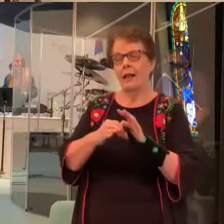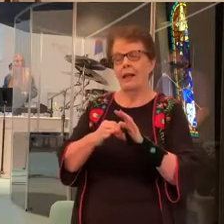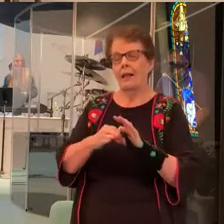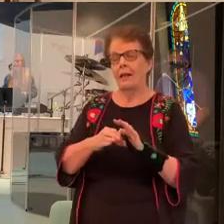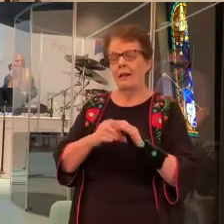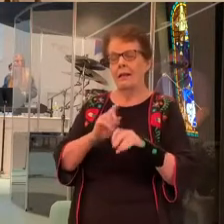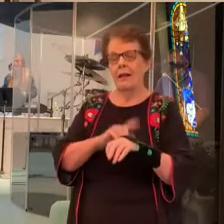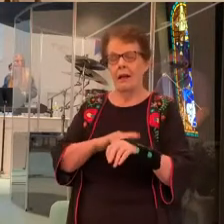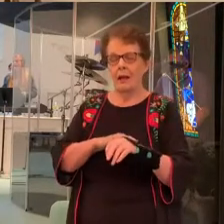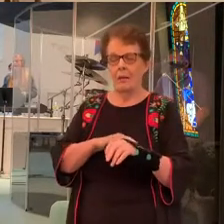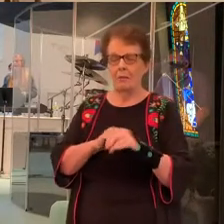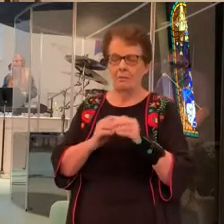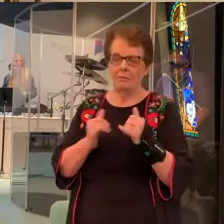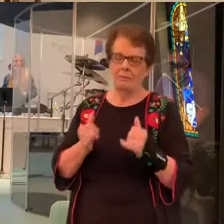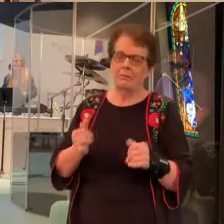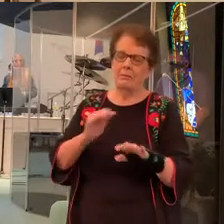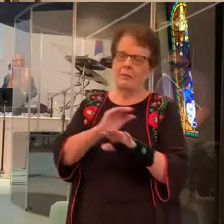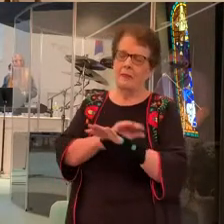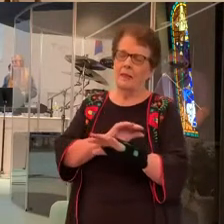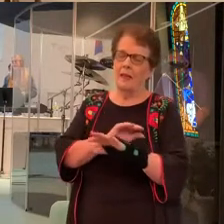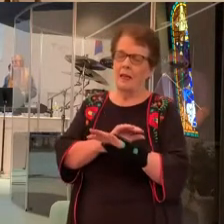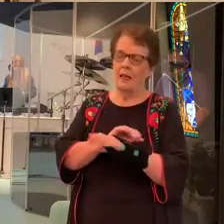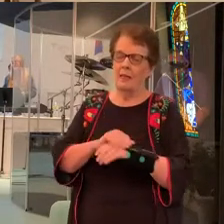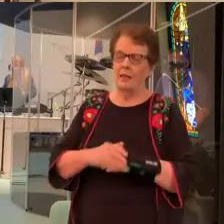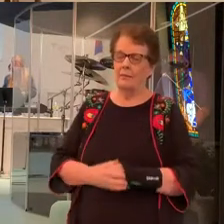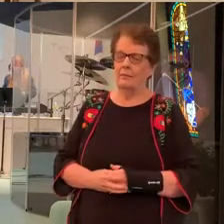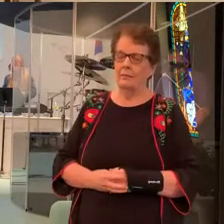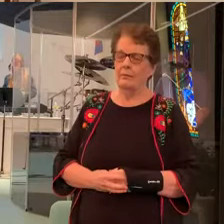very special time as we lift up those in our